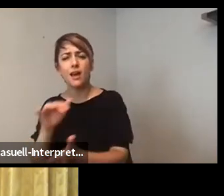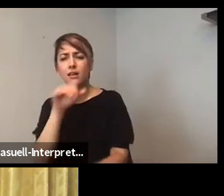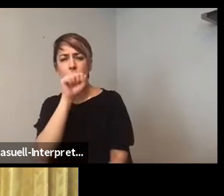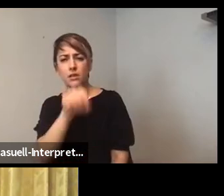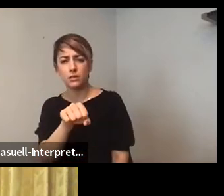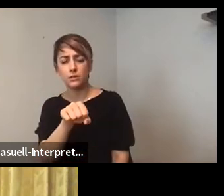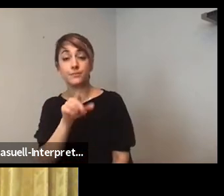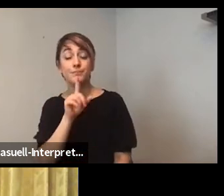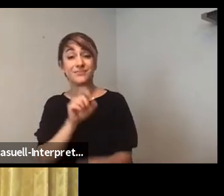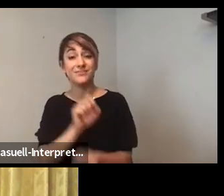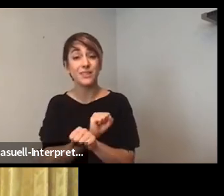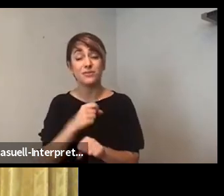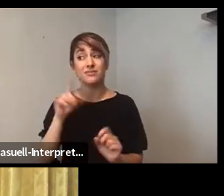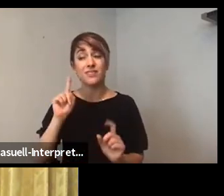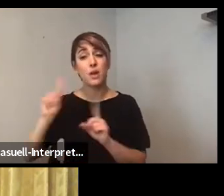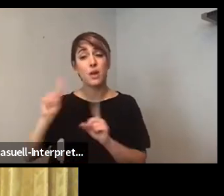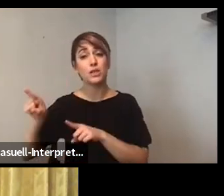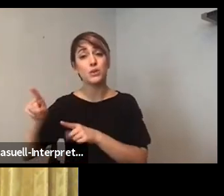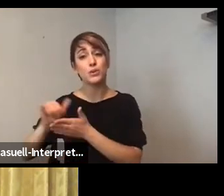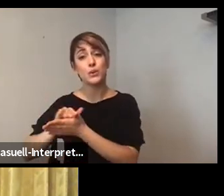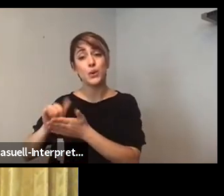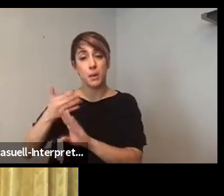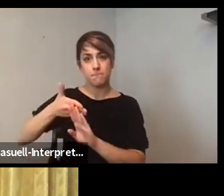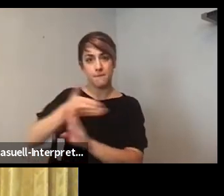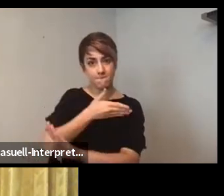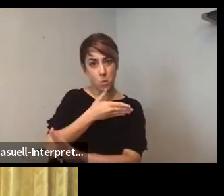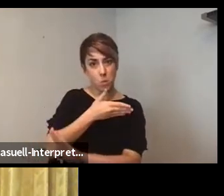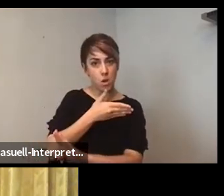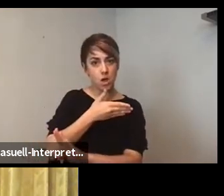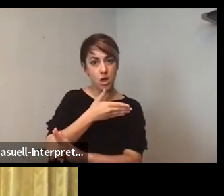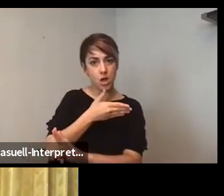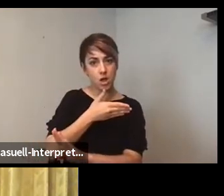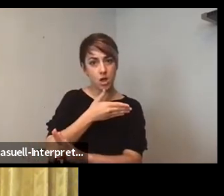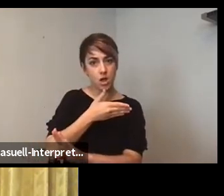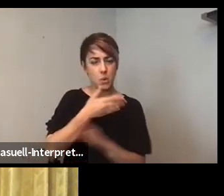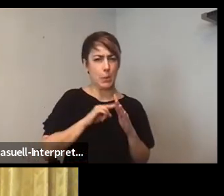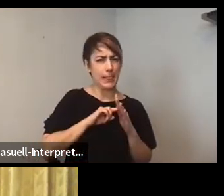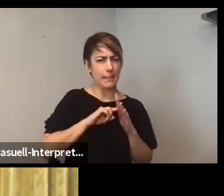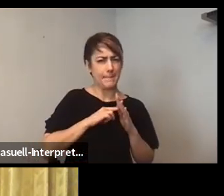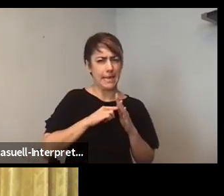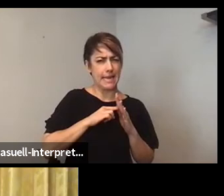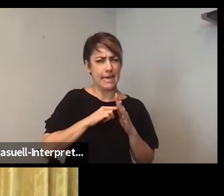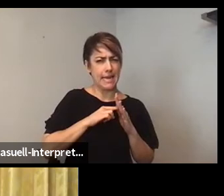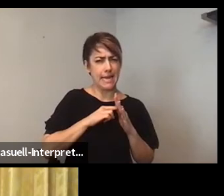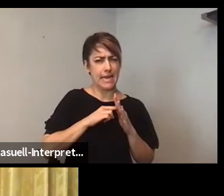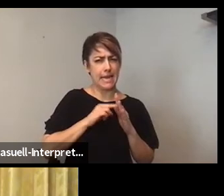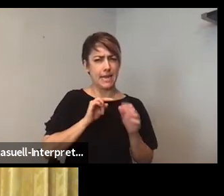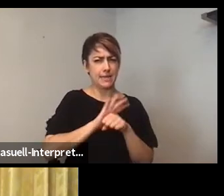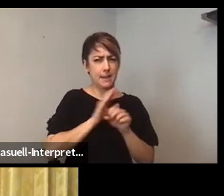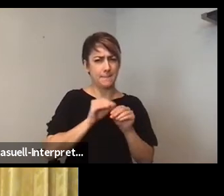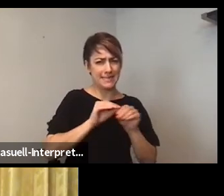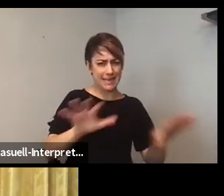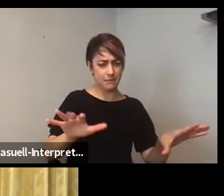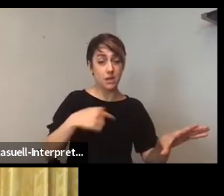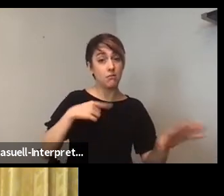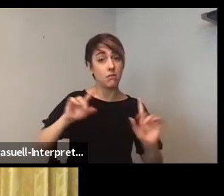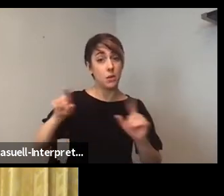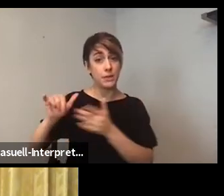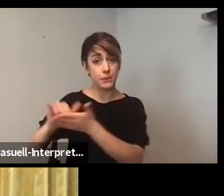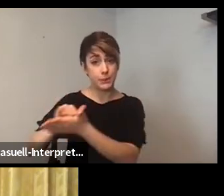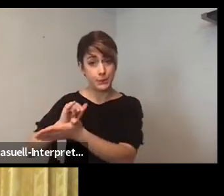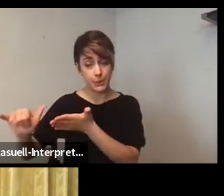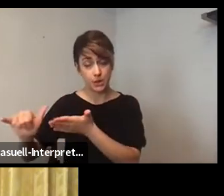York actually before the pandemic or at the beginning of the pandemic, And we had to do,